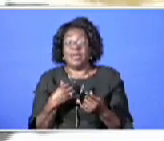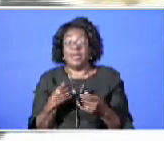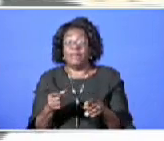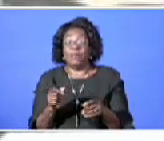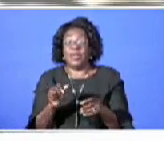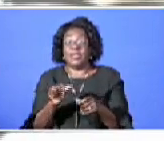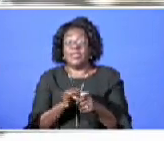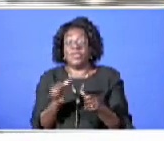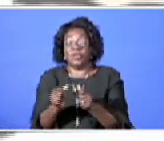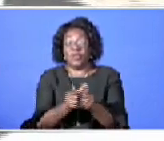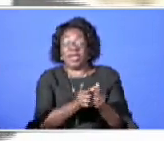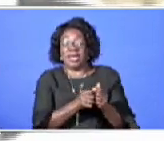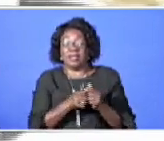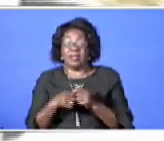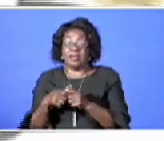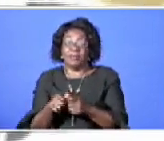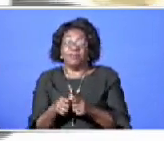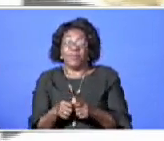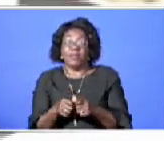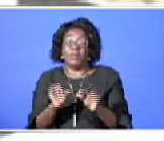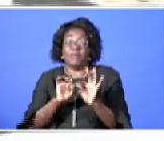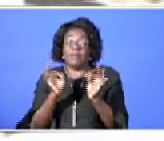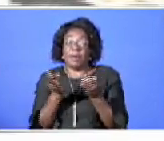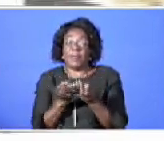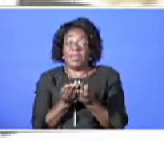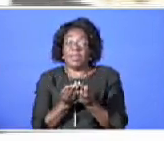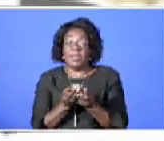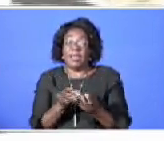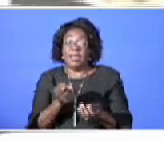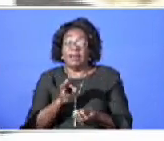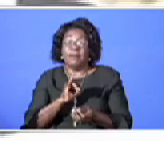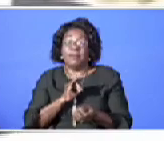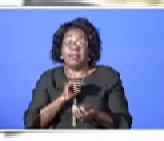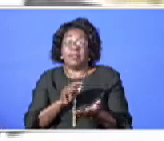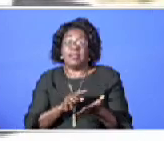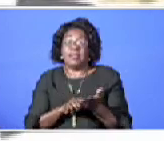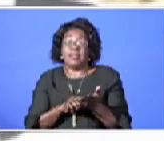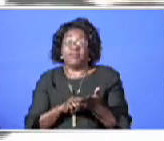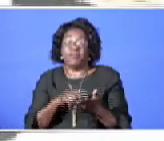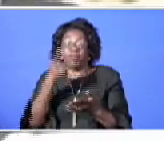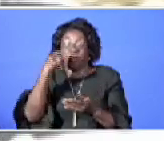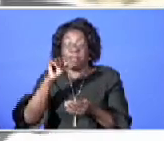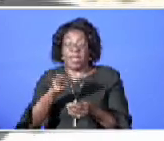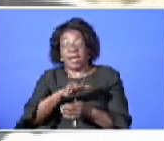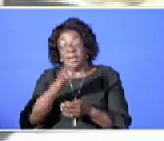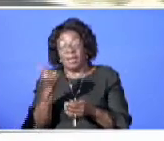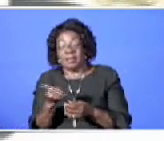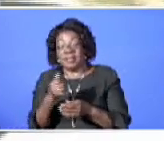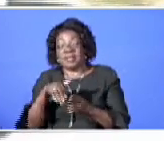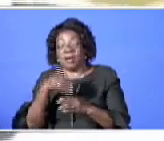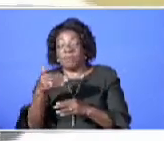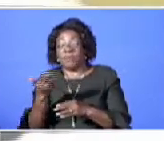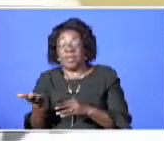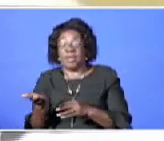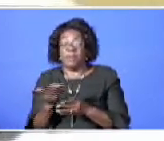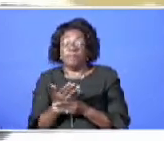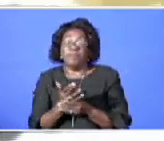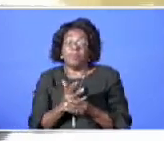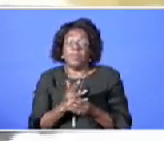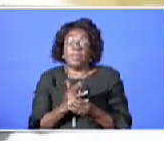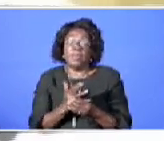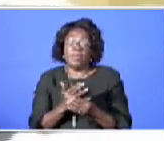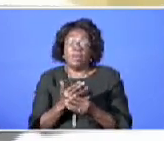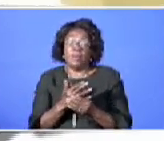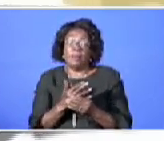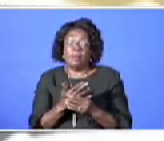together, there's more togetherness in your family. I can speak for me and a few others out there. And then